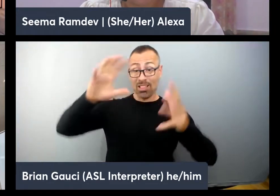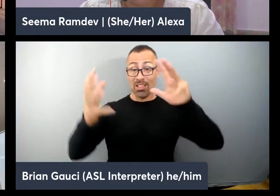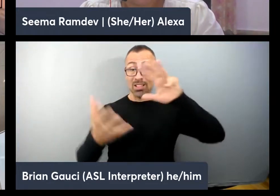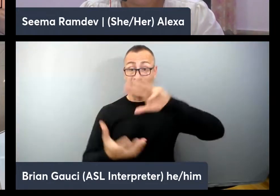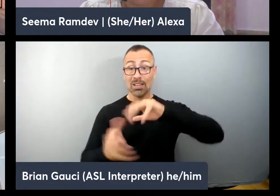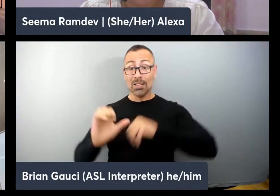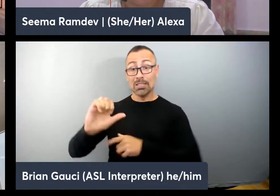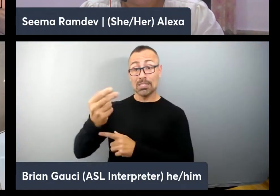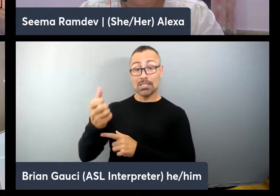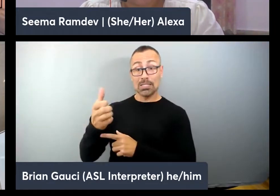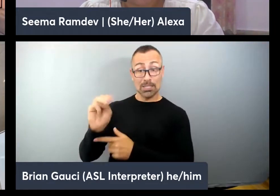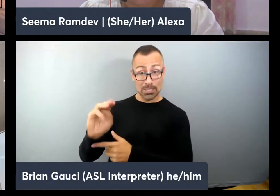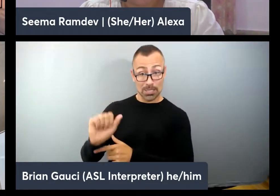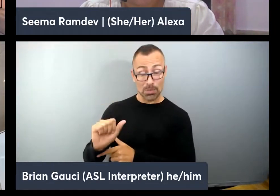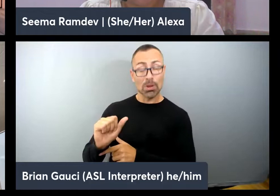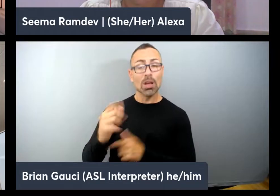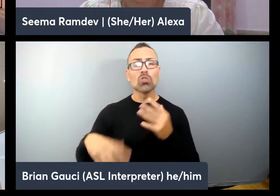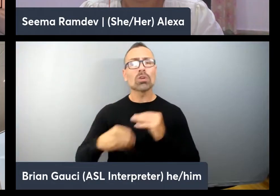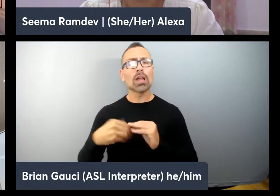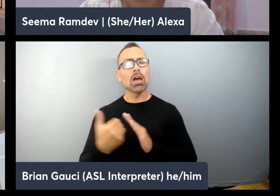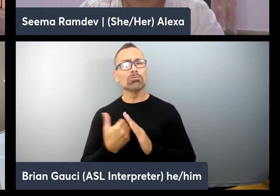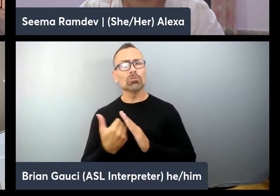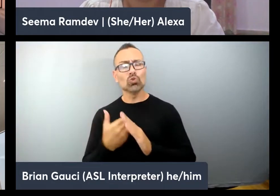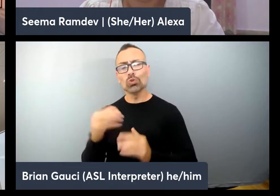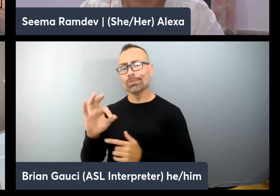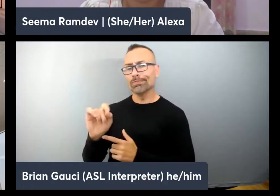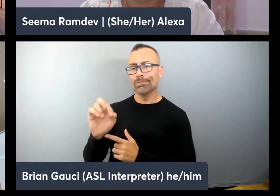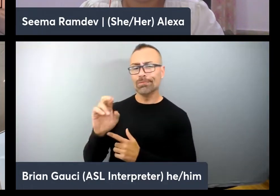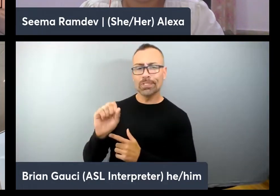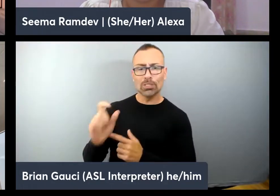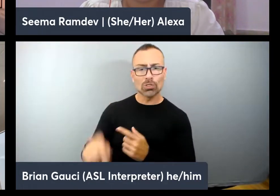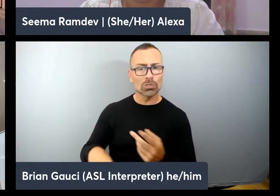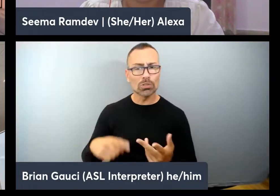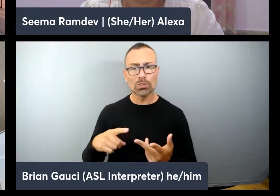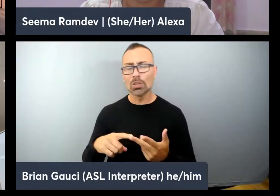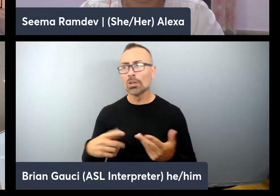this can save a data scientist from creating